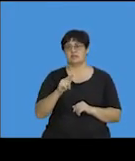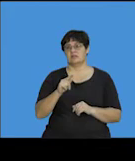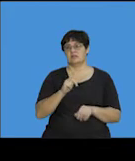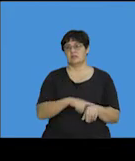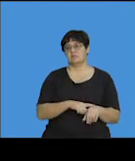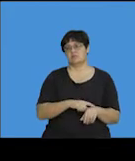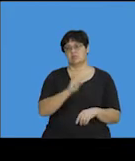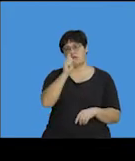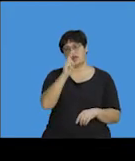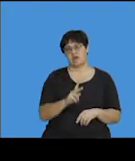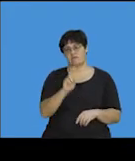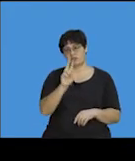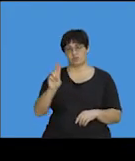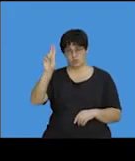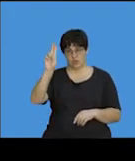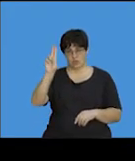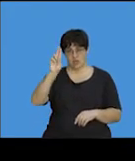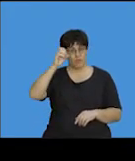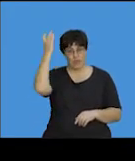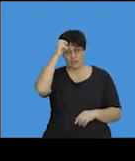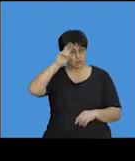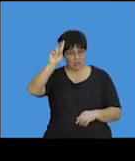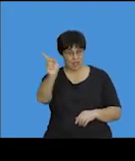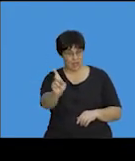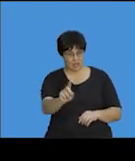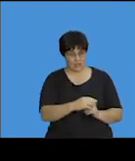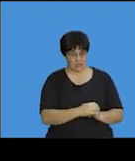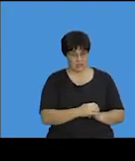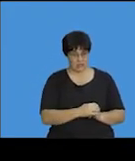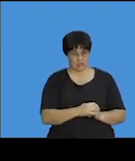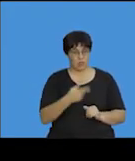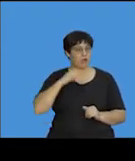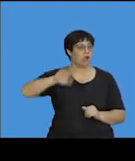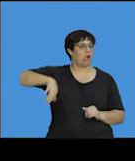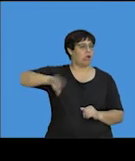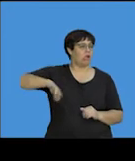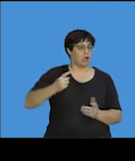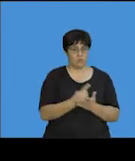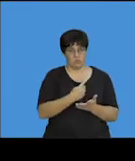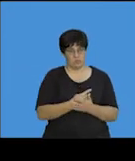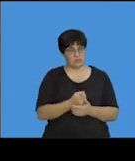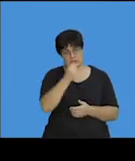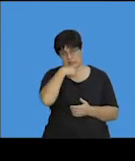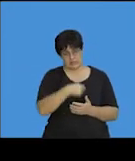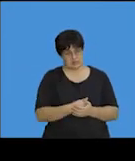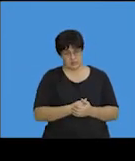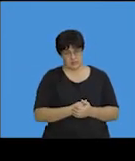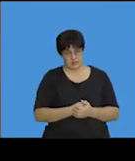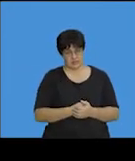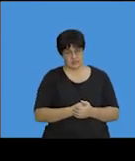times 1.5 squared. Don't forget the square. These little squares get left out all the time. They're very